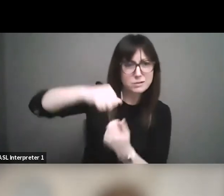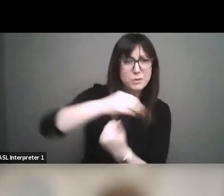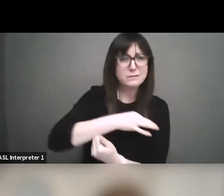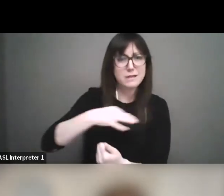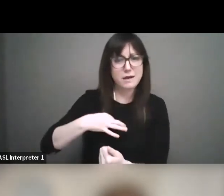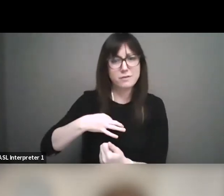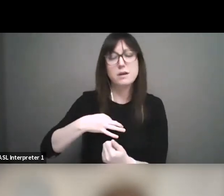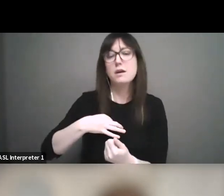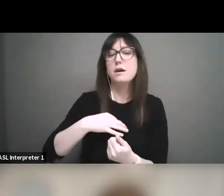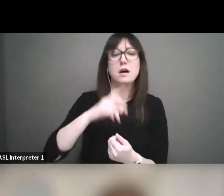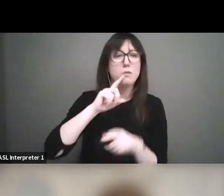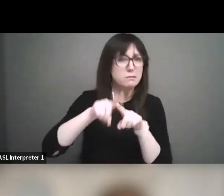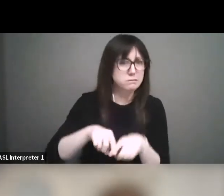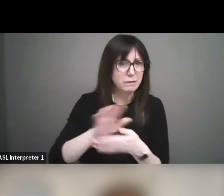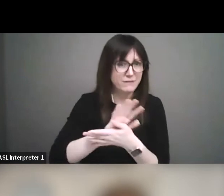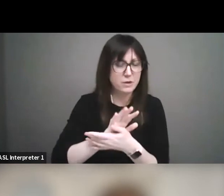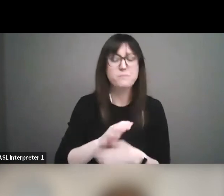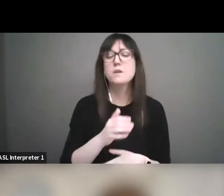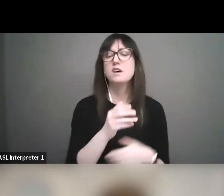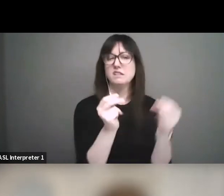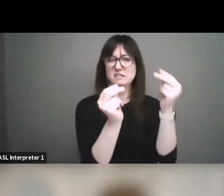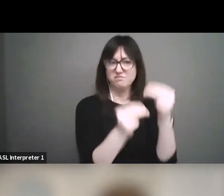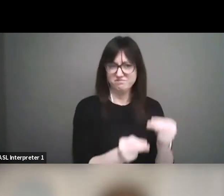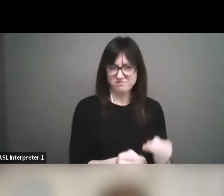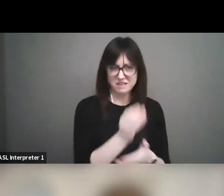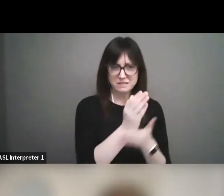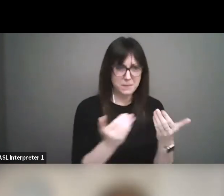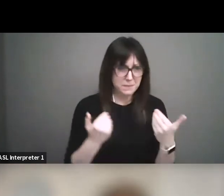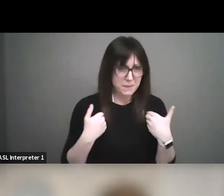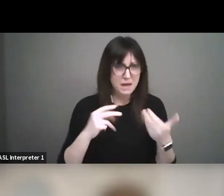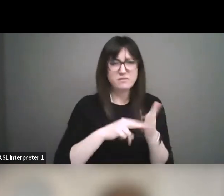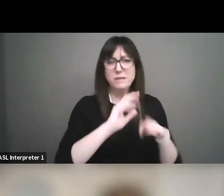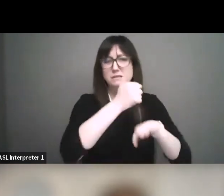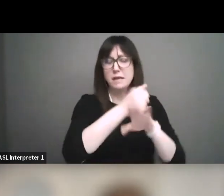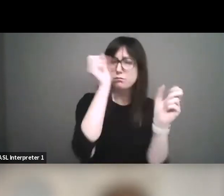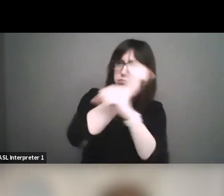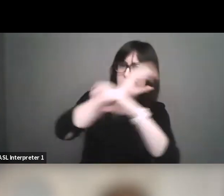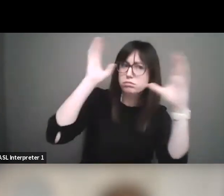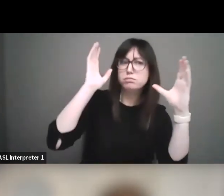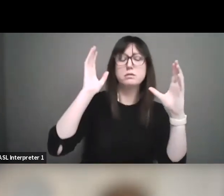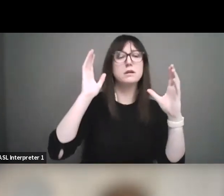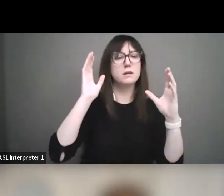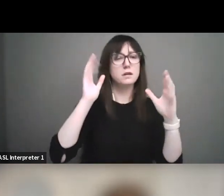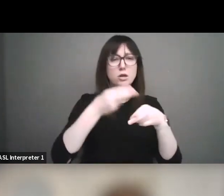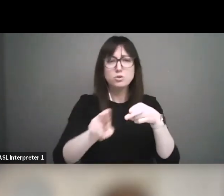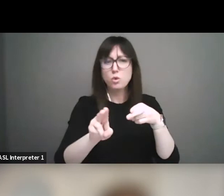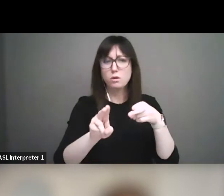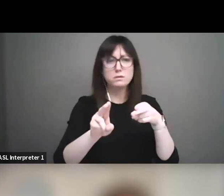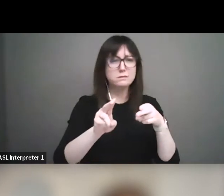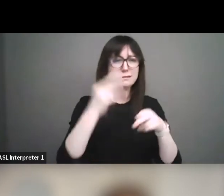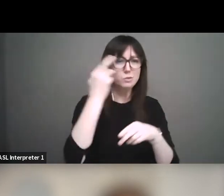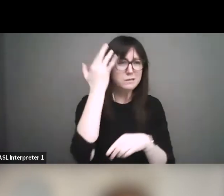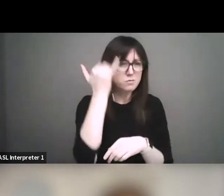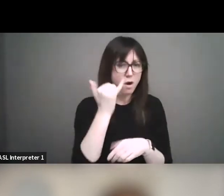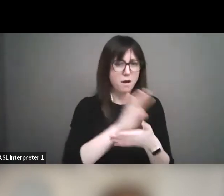everything. So I have a couple slides to showcase just to kind of set a foundation of a quick education of why video is effective